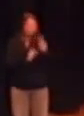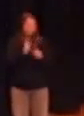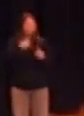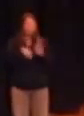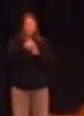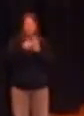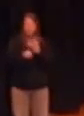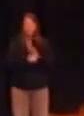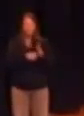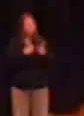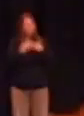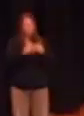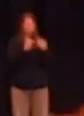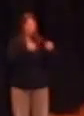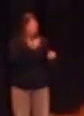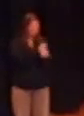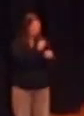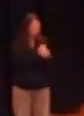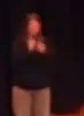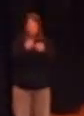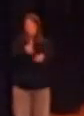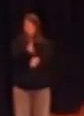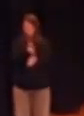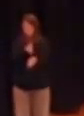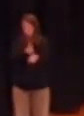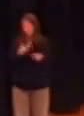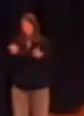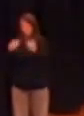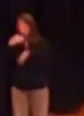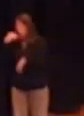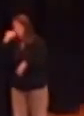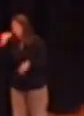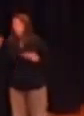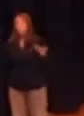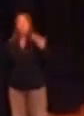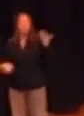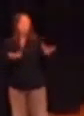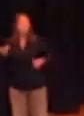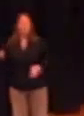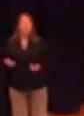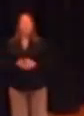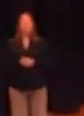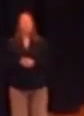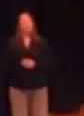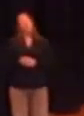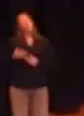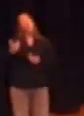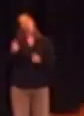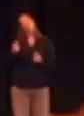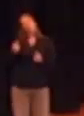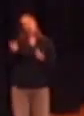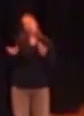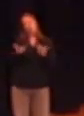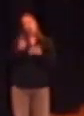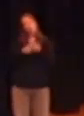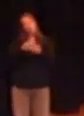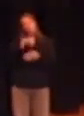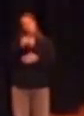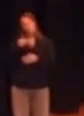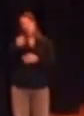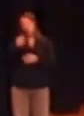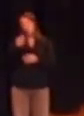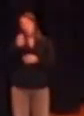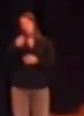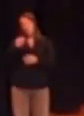around, whether it's getting to work, getting to the doctor, getting home if you're out. What do you do? What would Jill Stein do